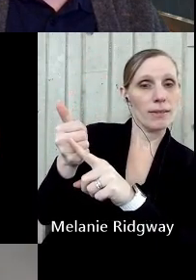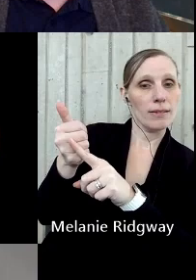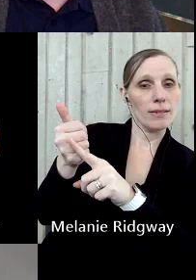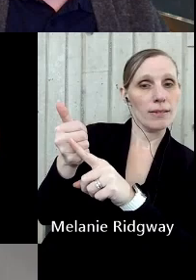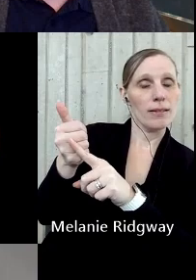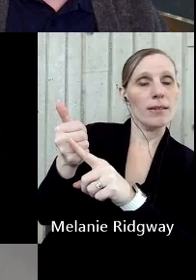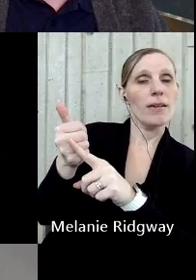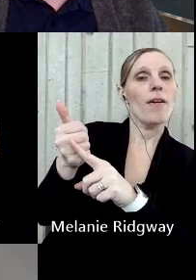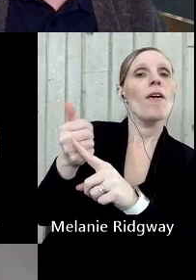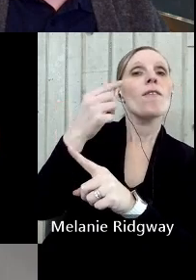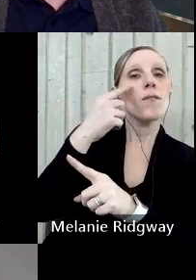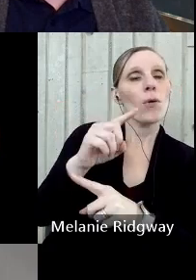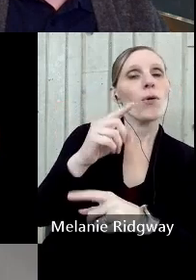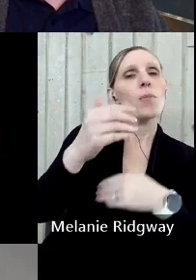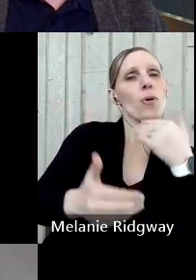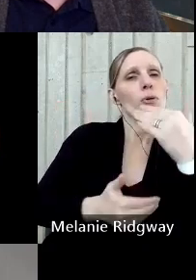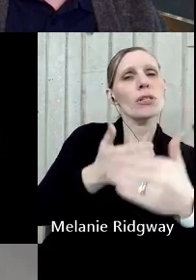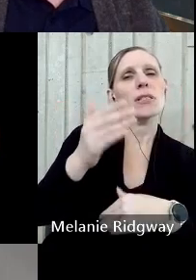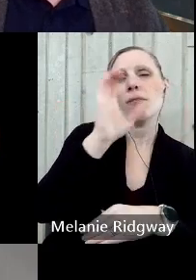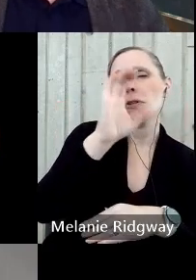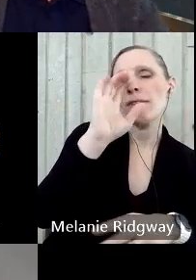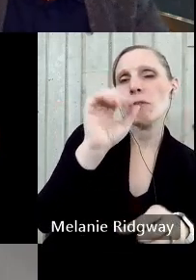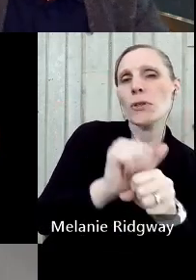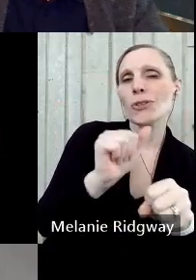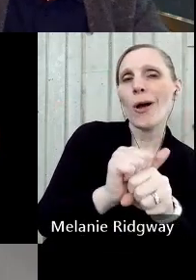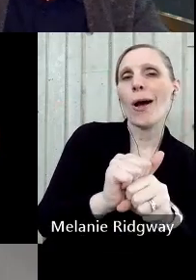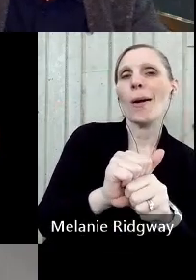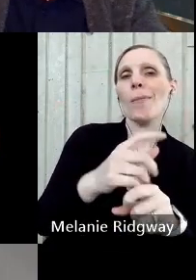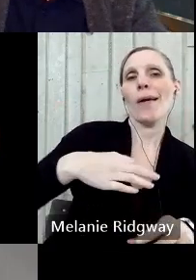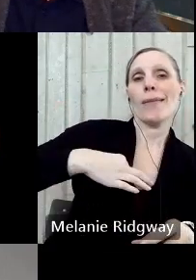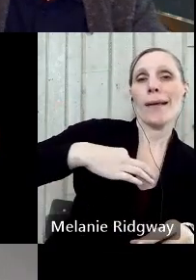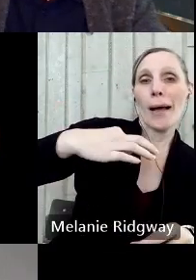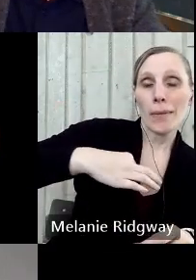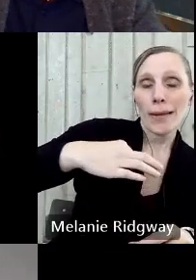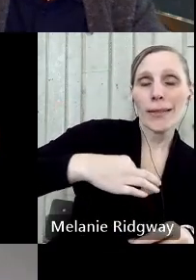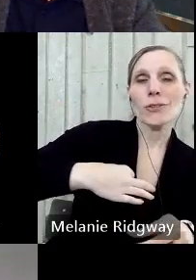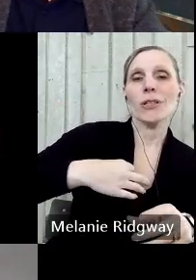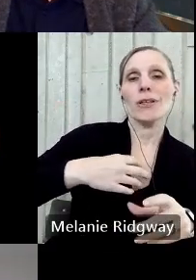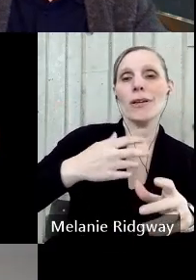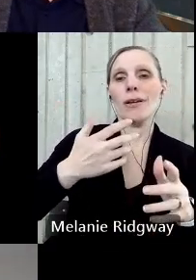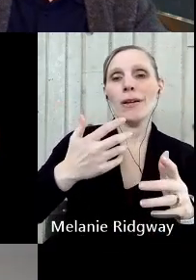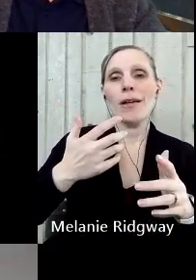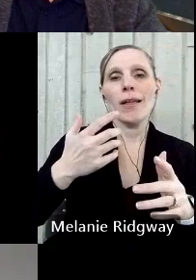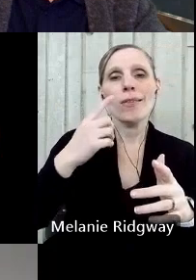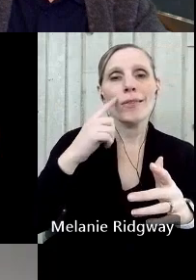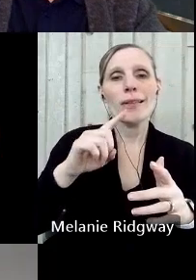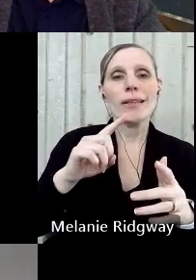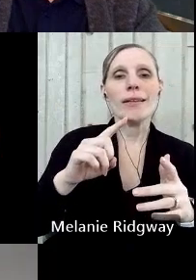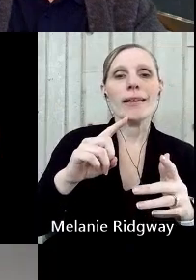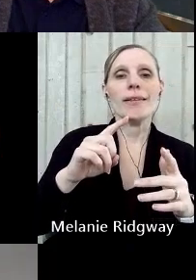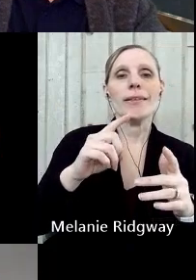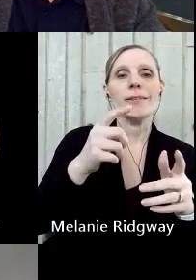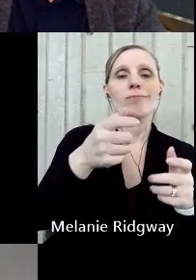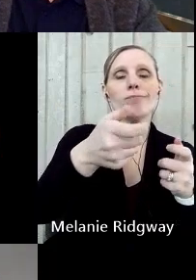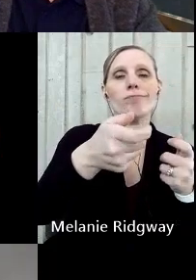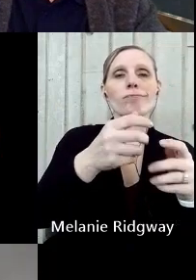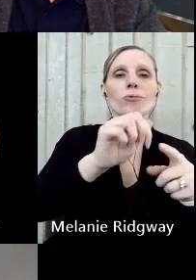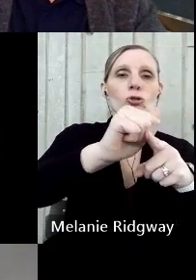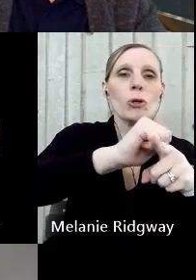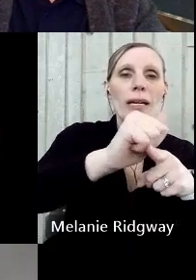process? What would that sort of look like for students? Nick, do you want to take that one? Of